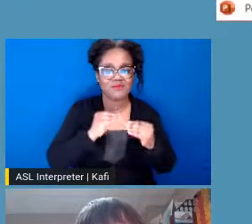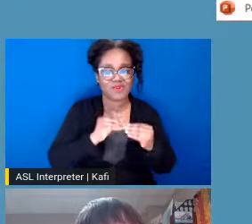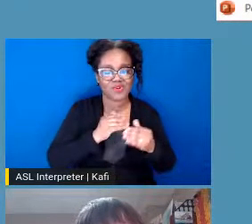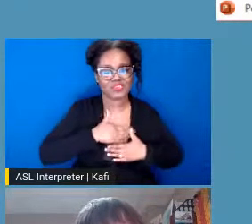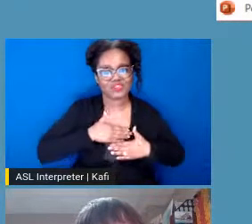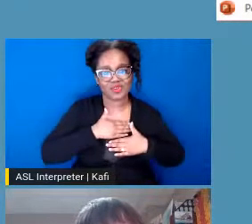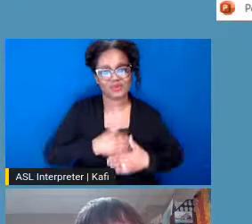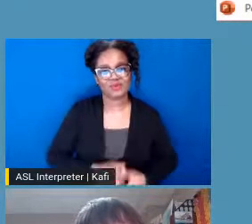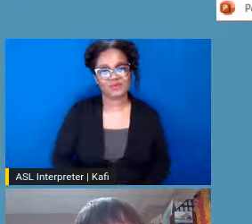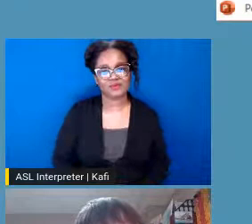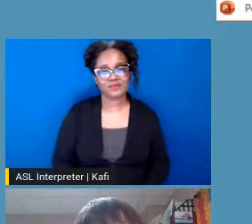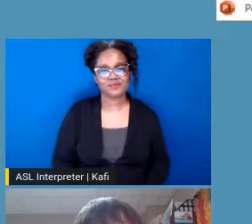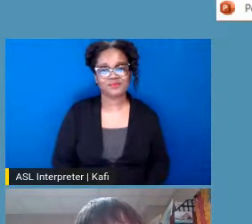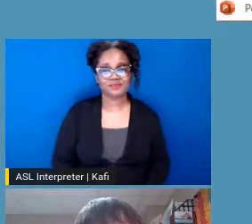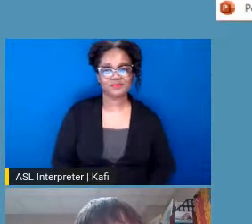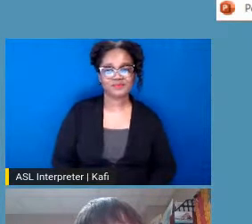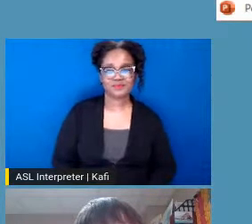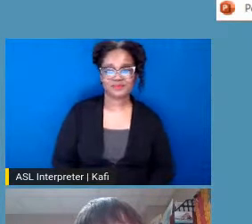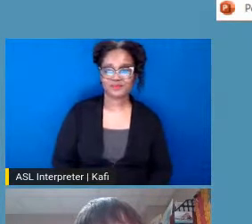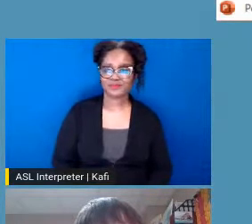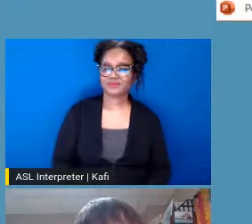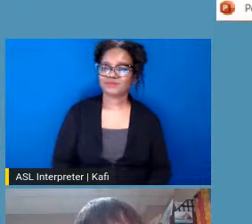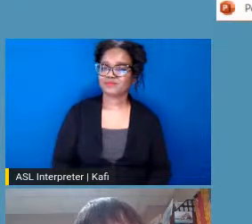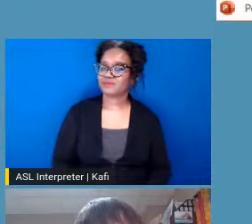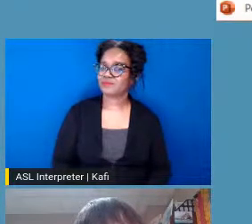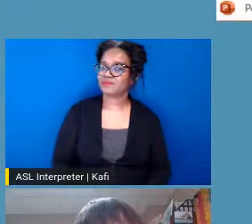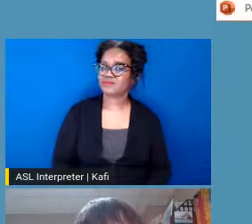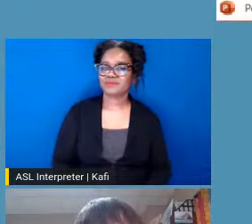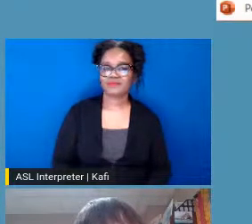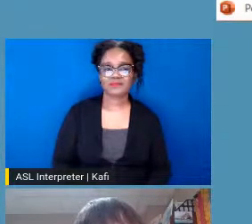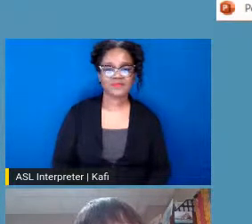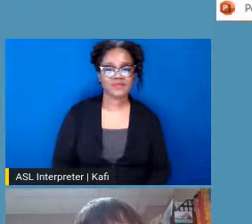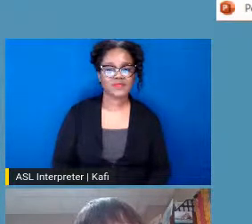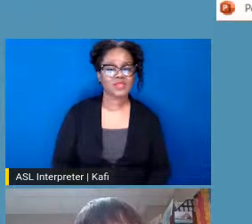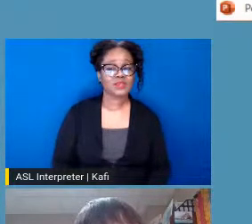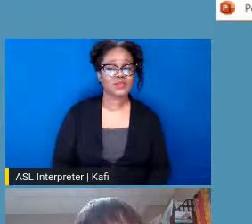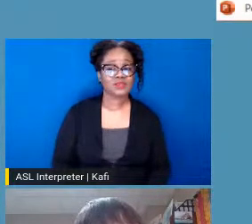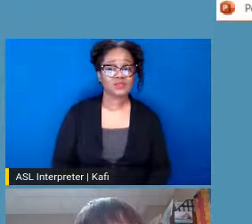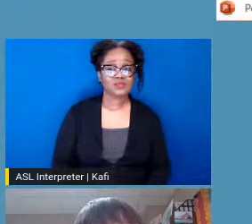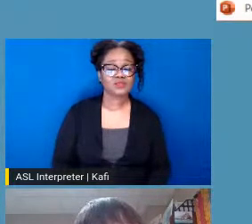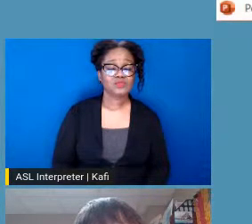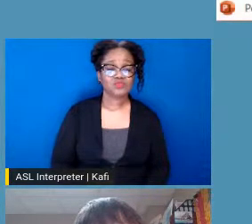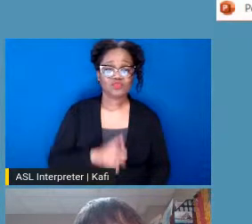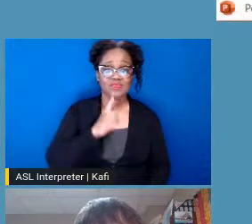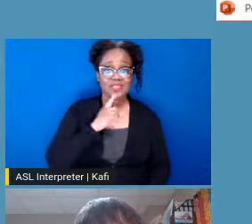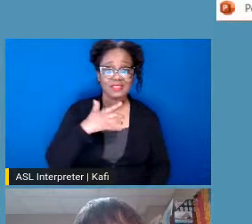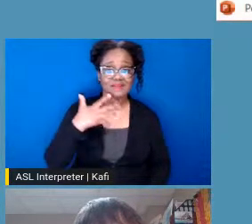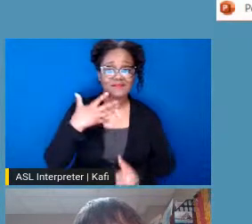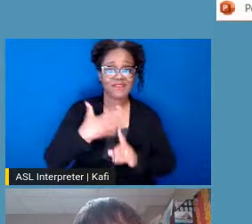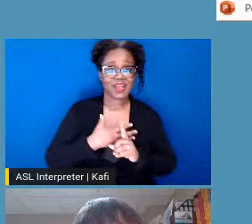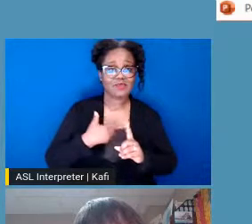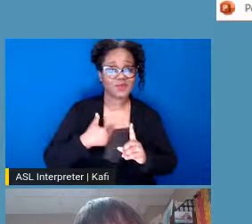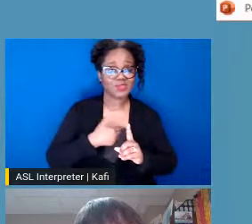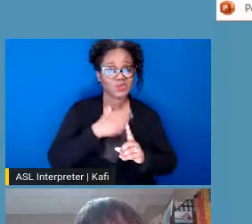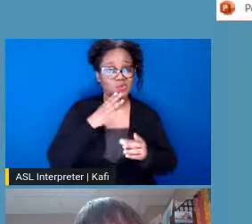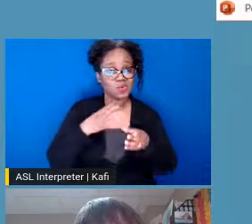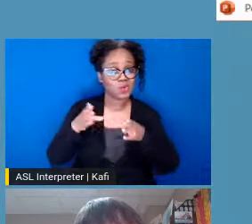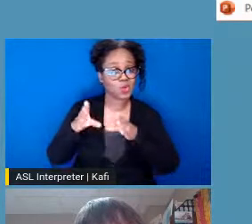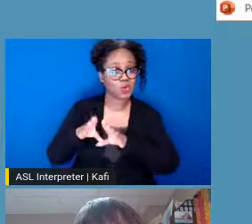the 5 months that we were closed is that we really doubled down on social media and